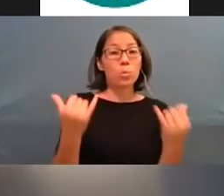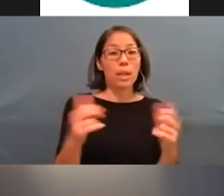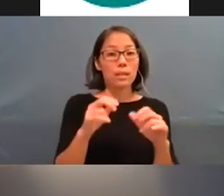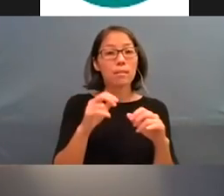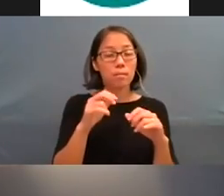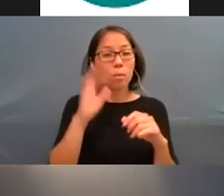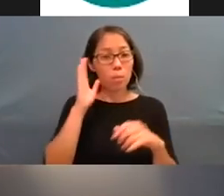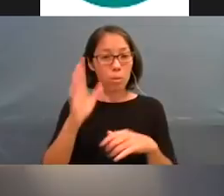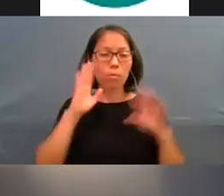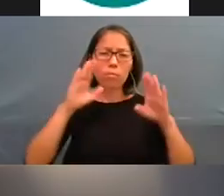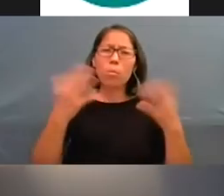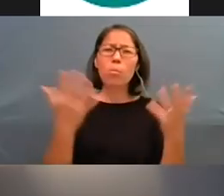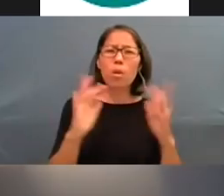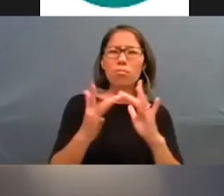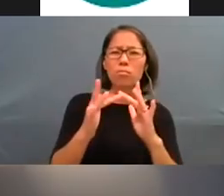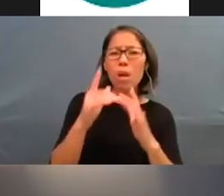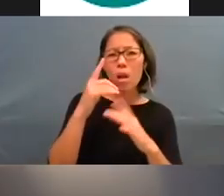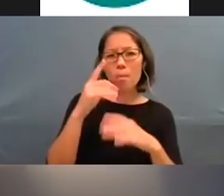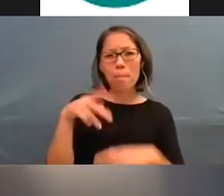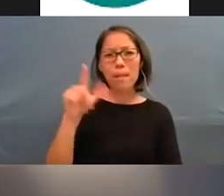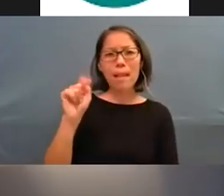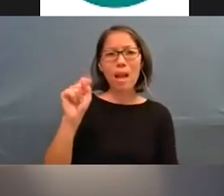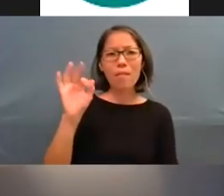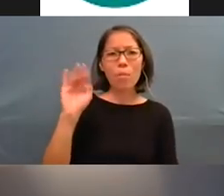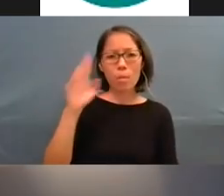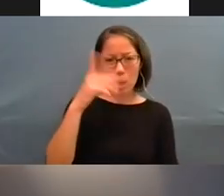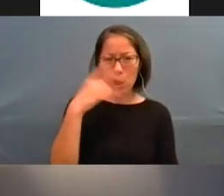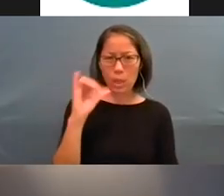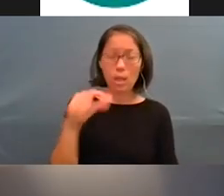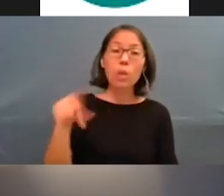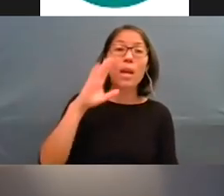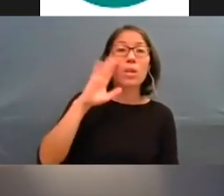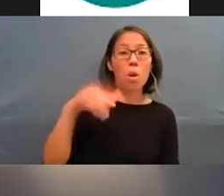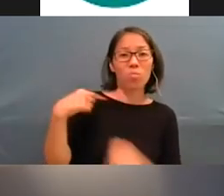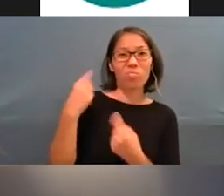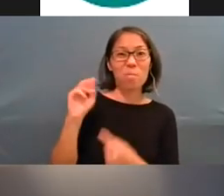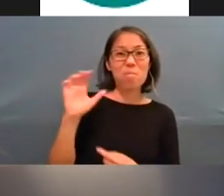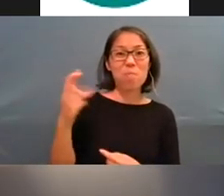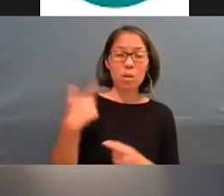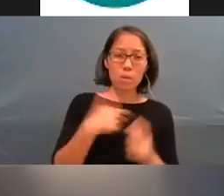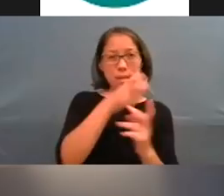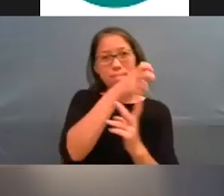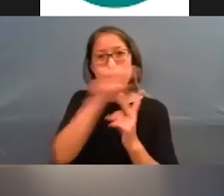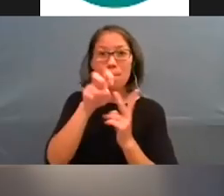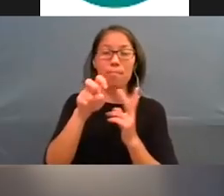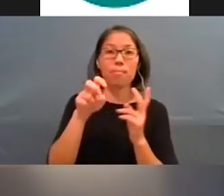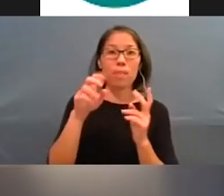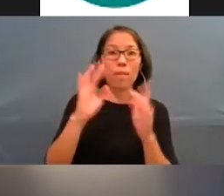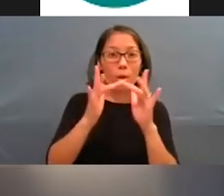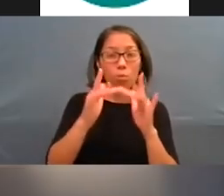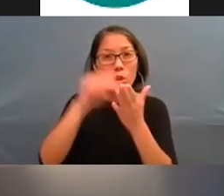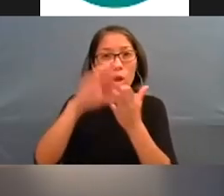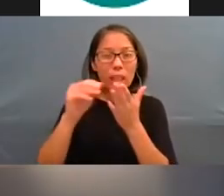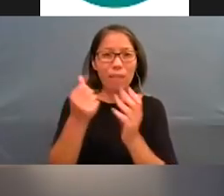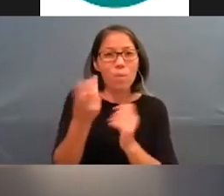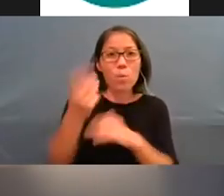like. As you all know, in March, we had to quickly transition to a virtual learning in a matter of days. That's not the